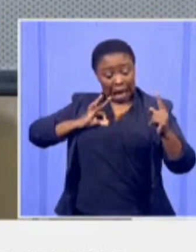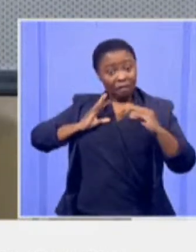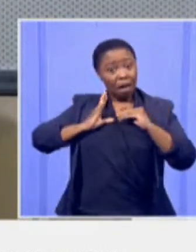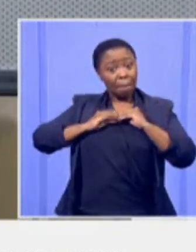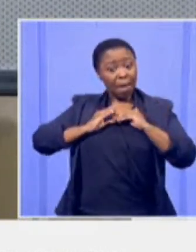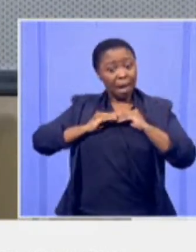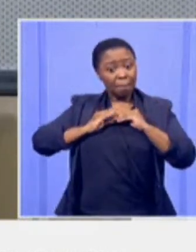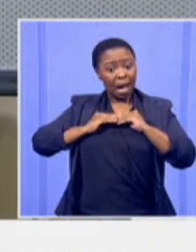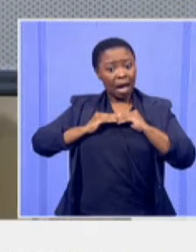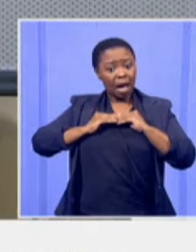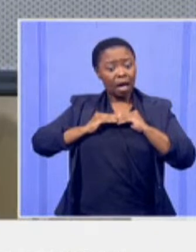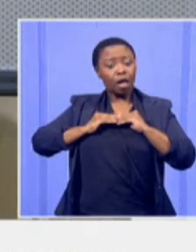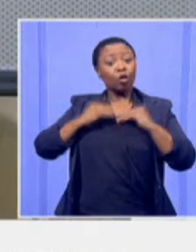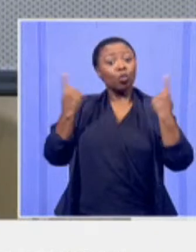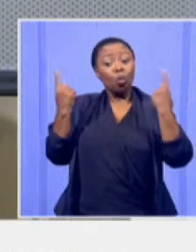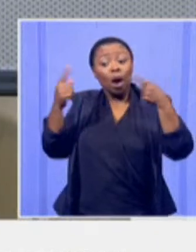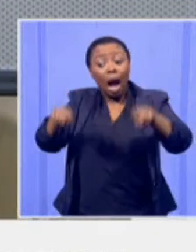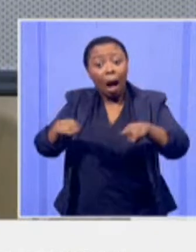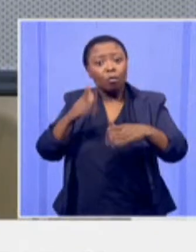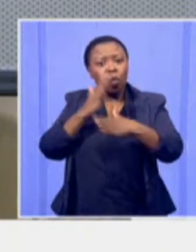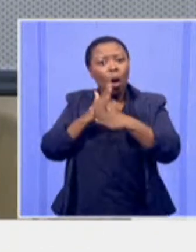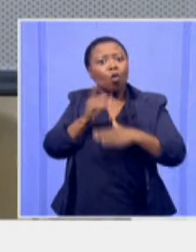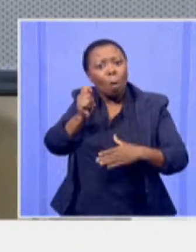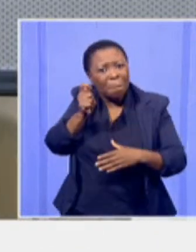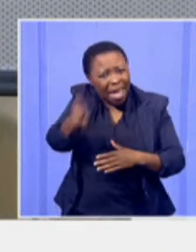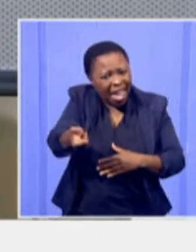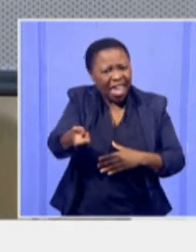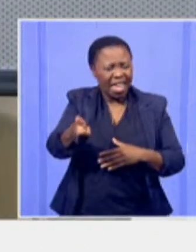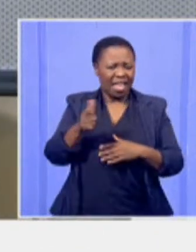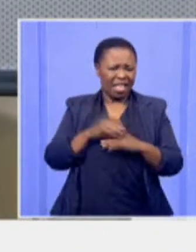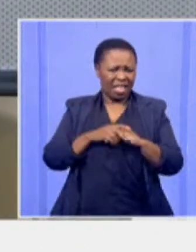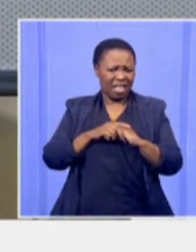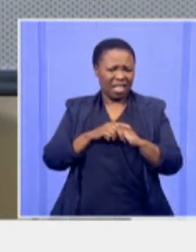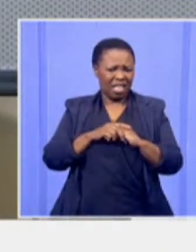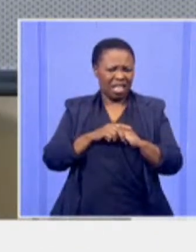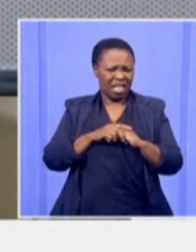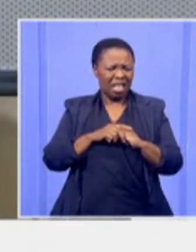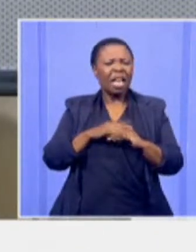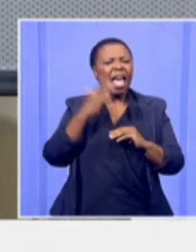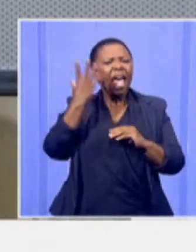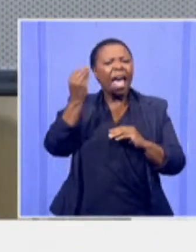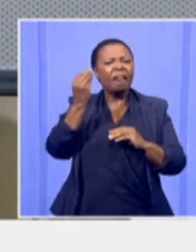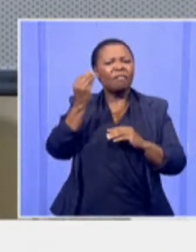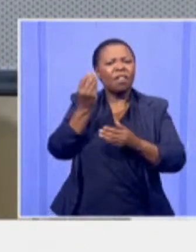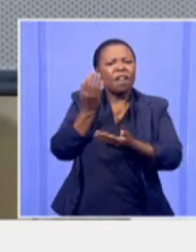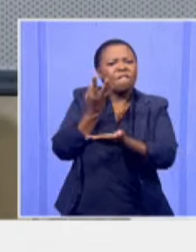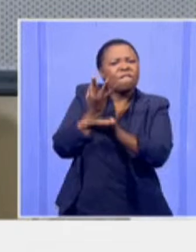inside campus to come to work. You pay. There's something that's called parking fees.